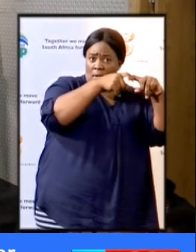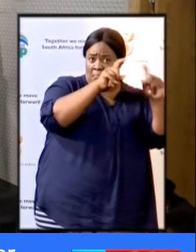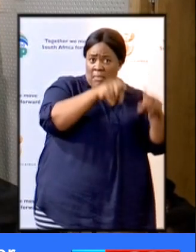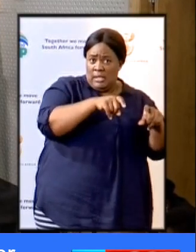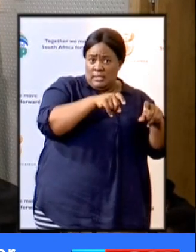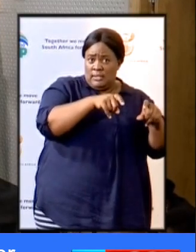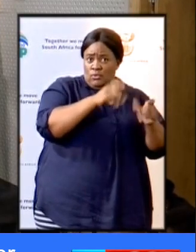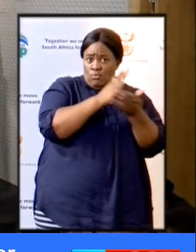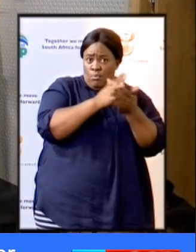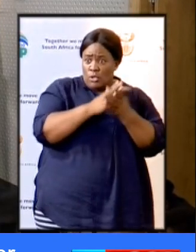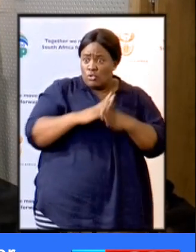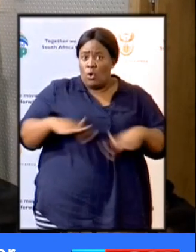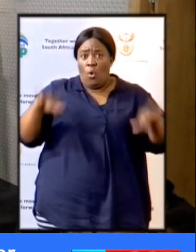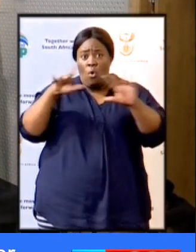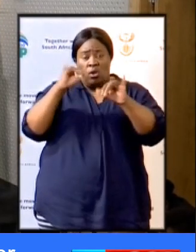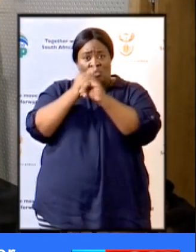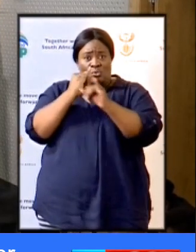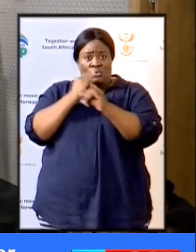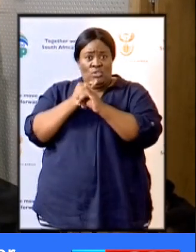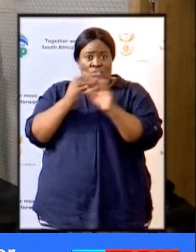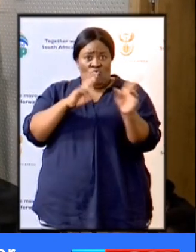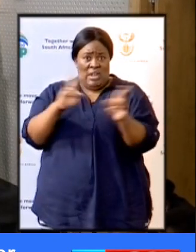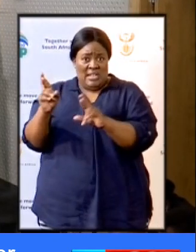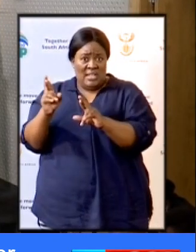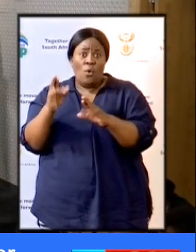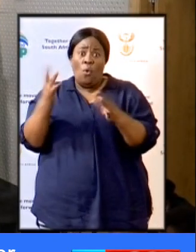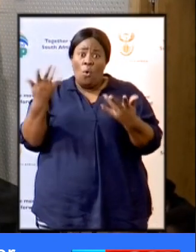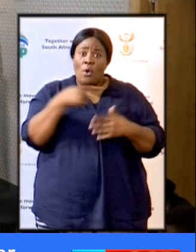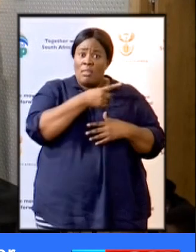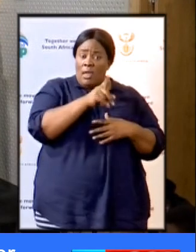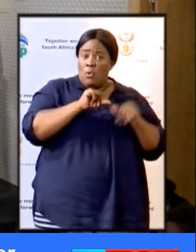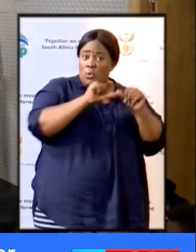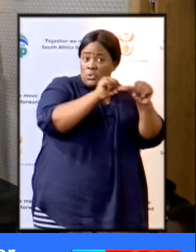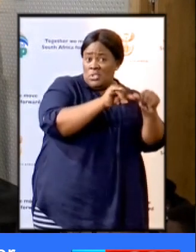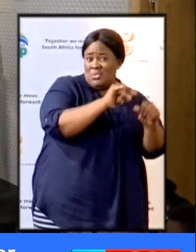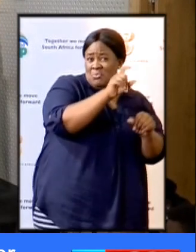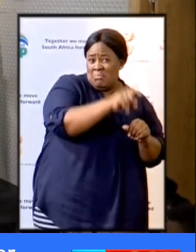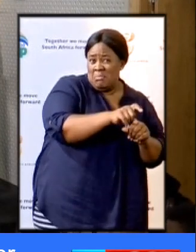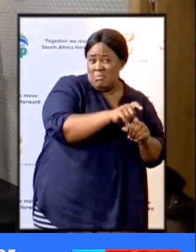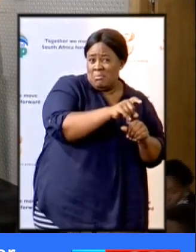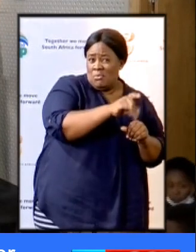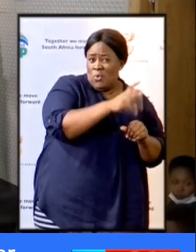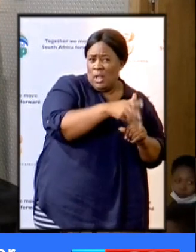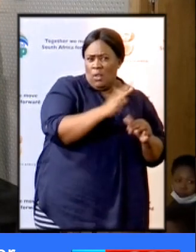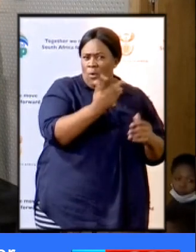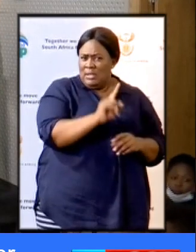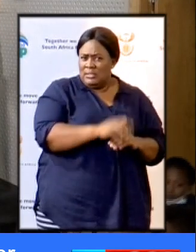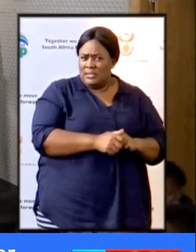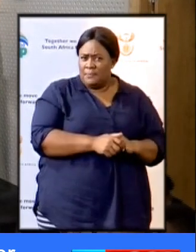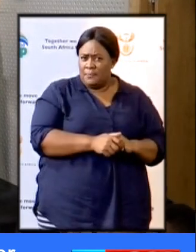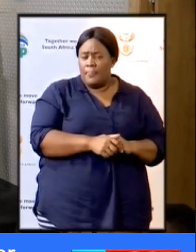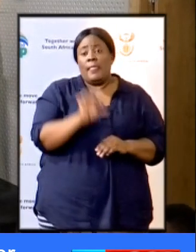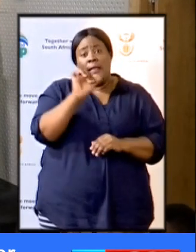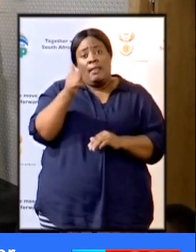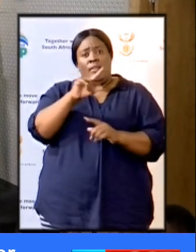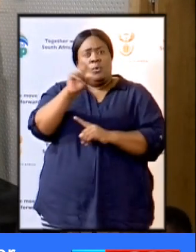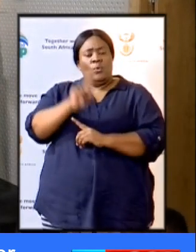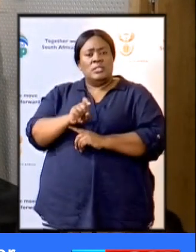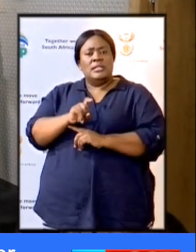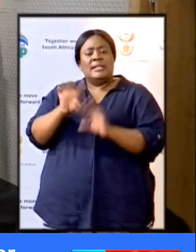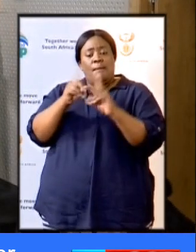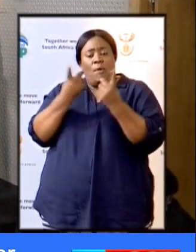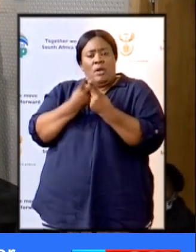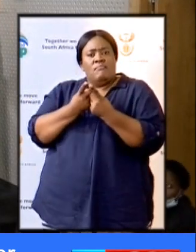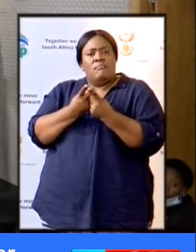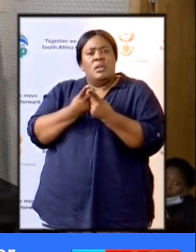all institutions are ready, or will they be allowed to continue with online learning? Another question is, how does the department plan to reach